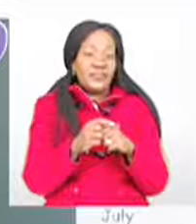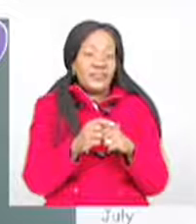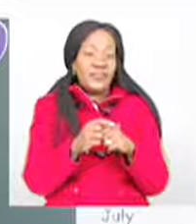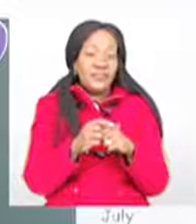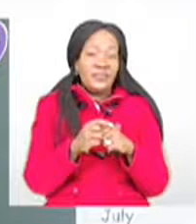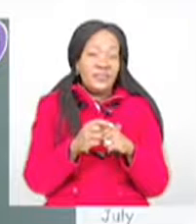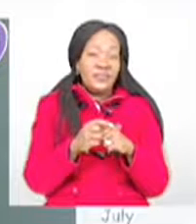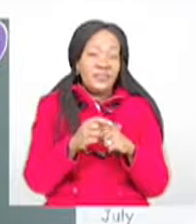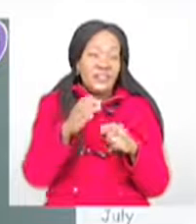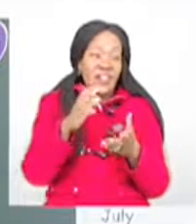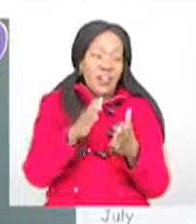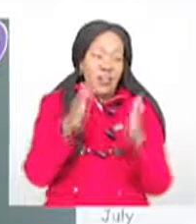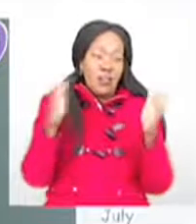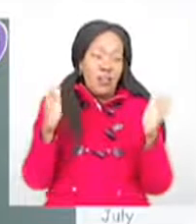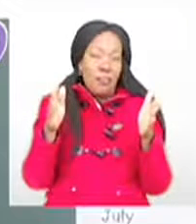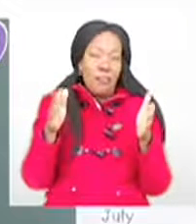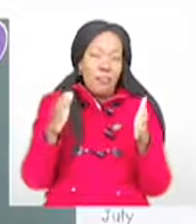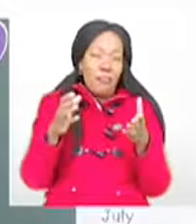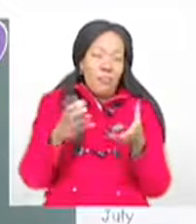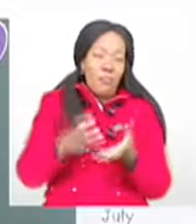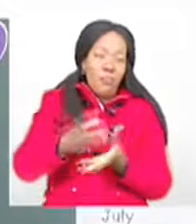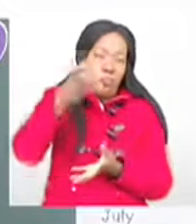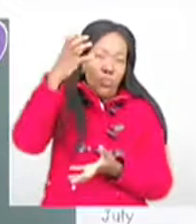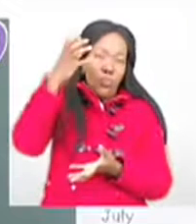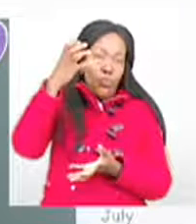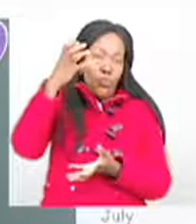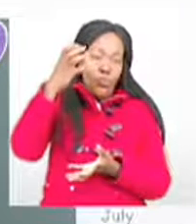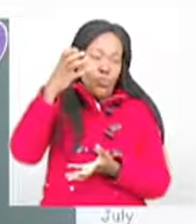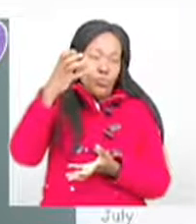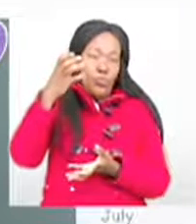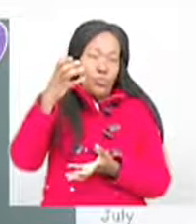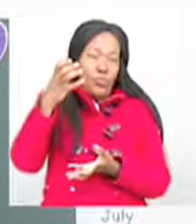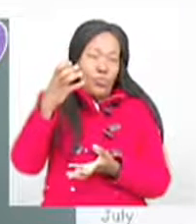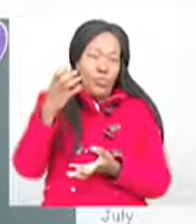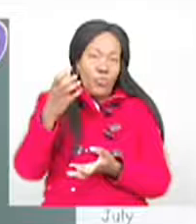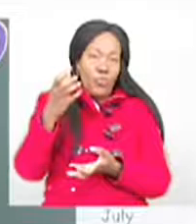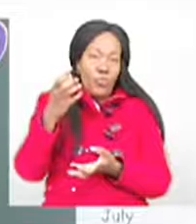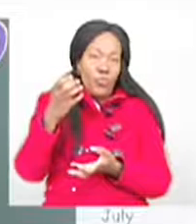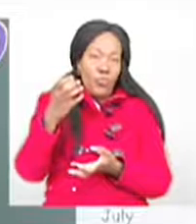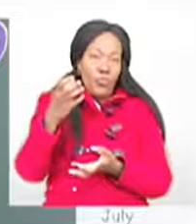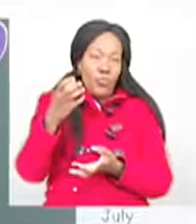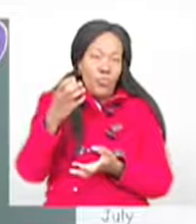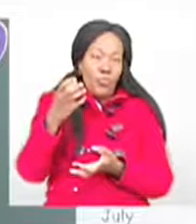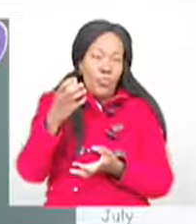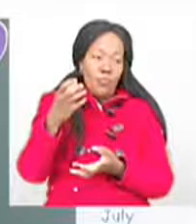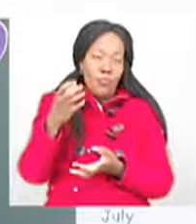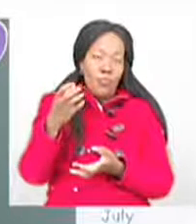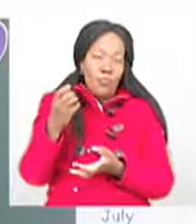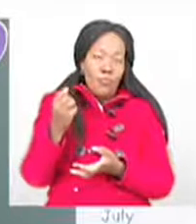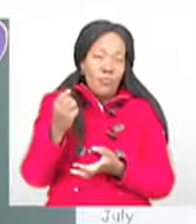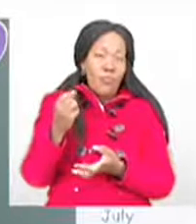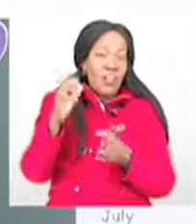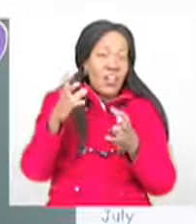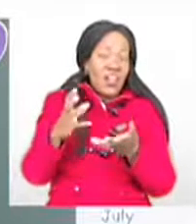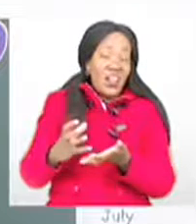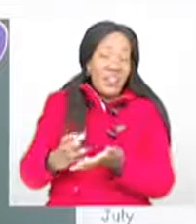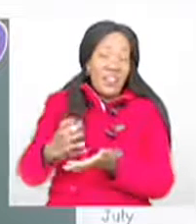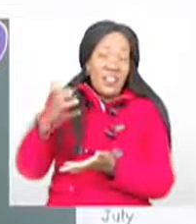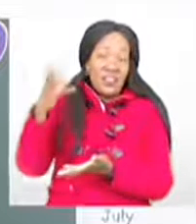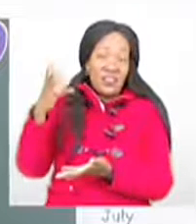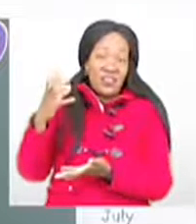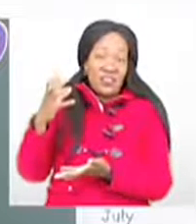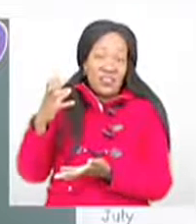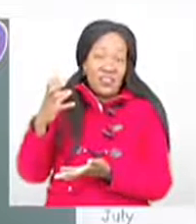big bottle of juice and I have a jar